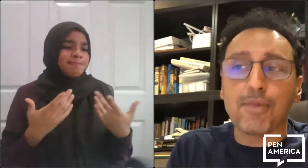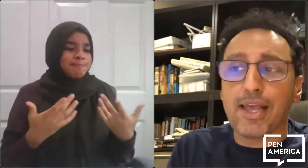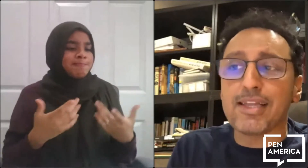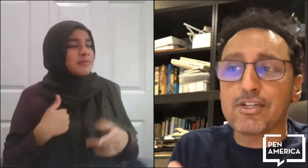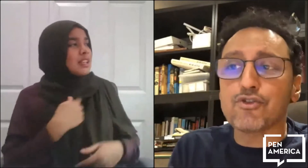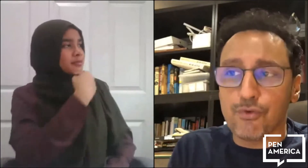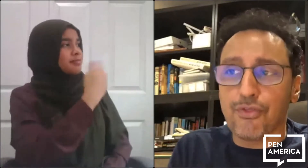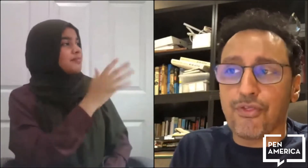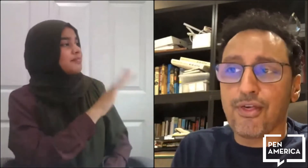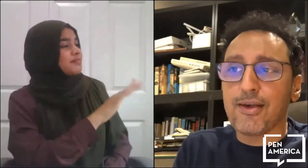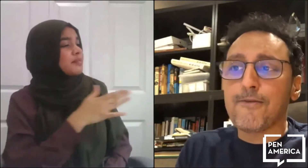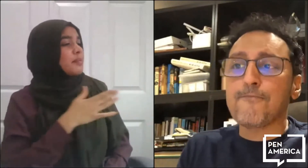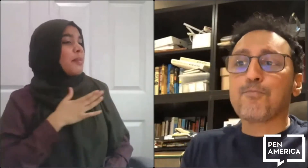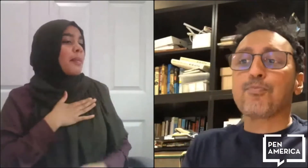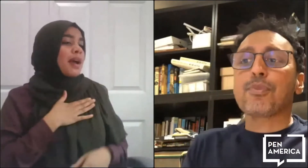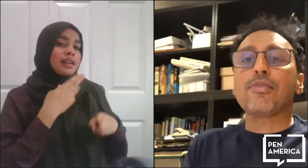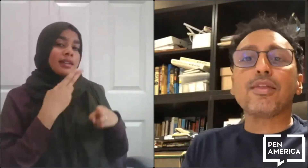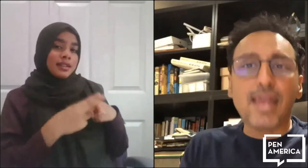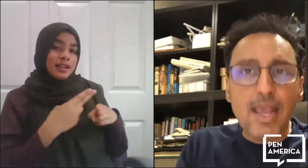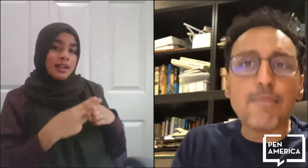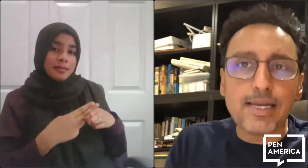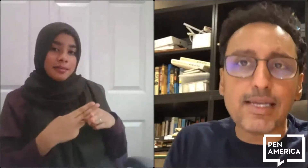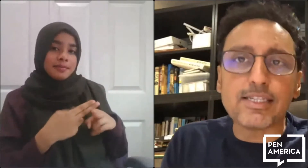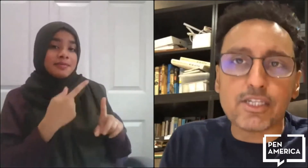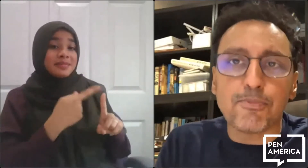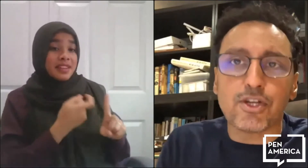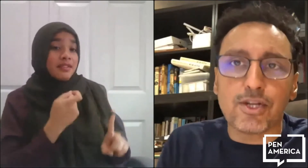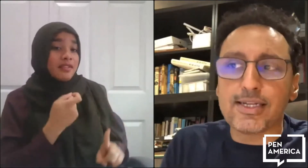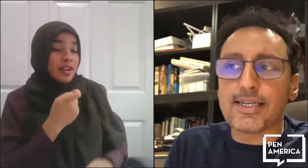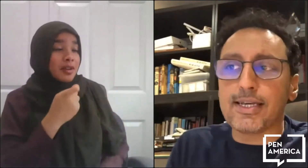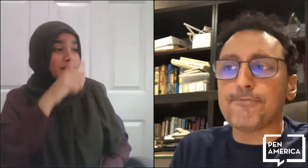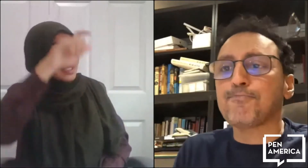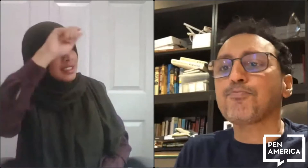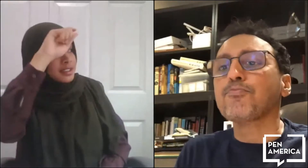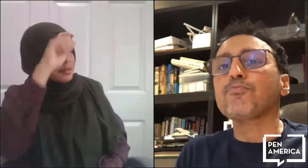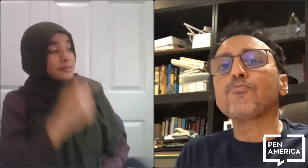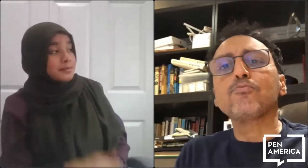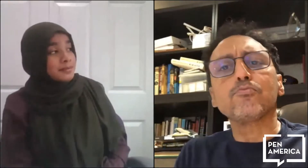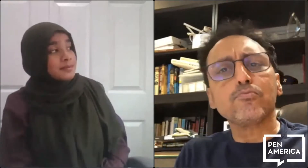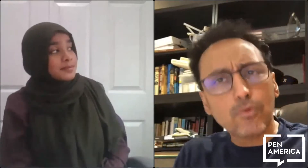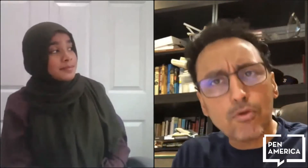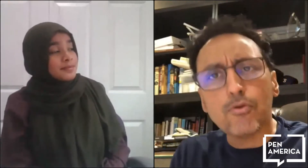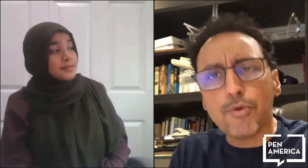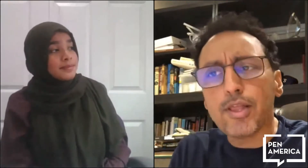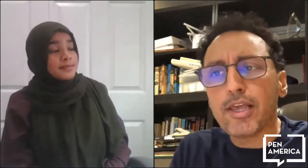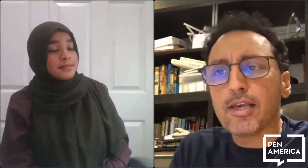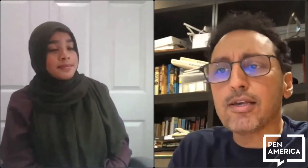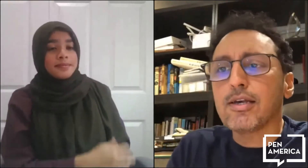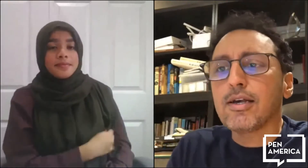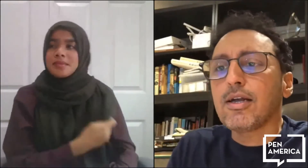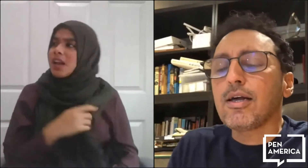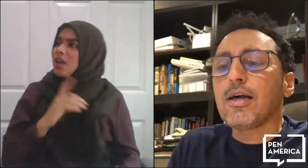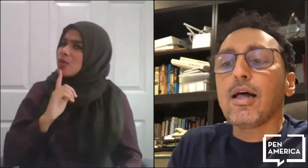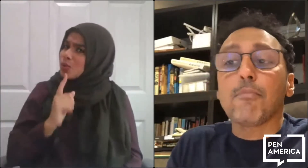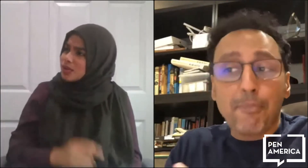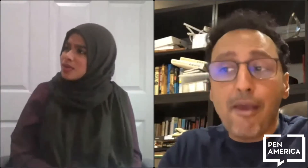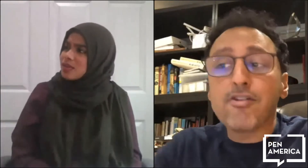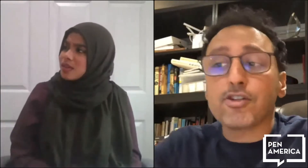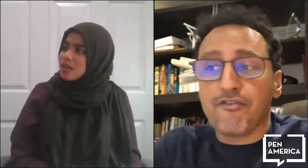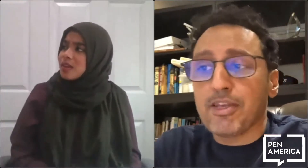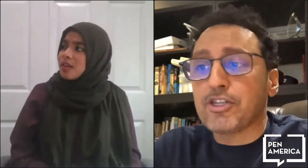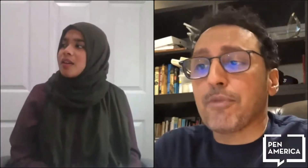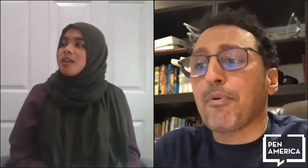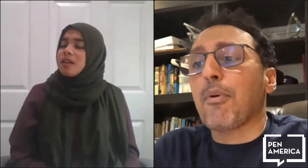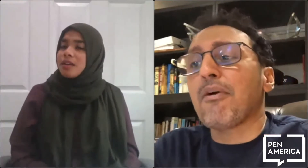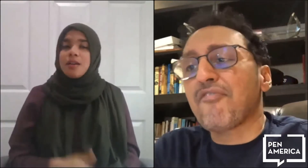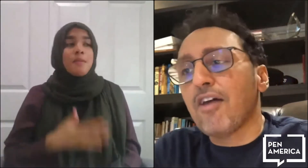the complicated truth. The name is Egyptian, I said. Really? My parents